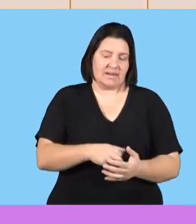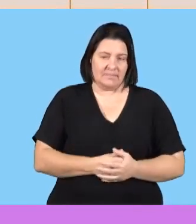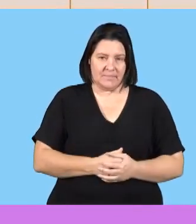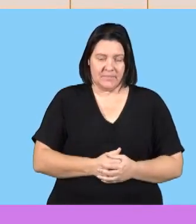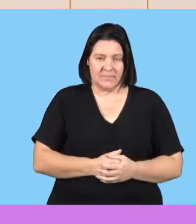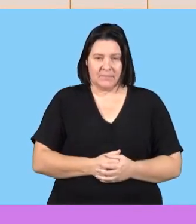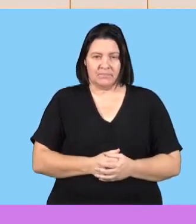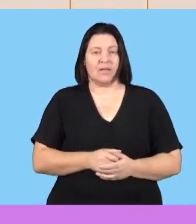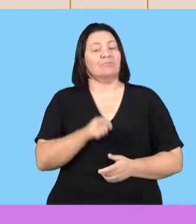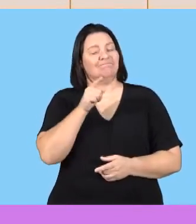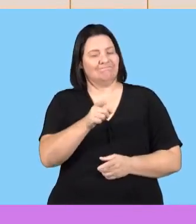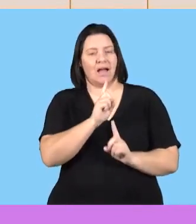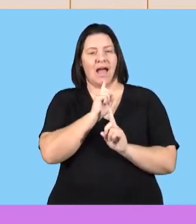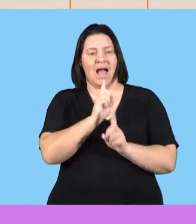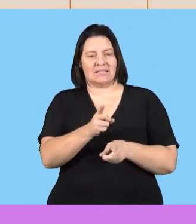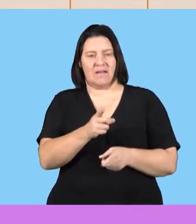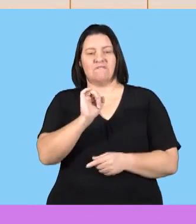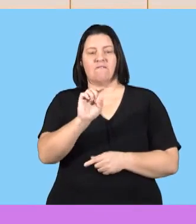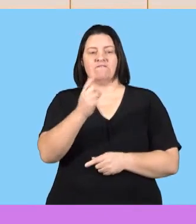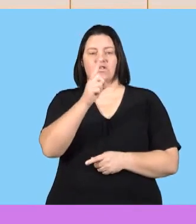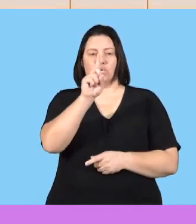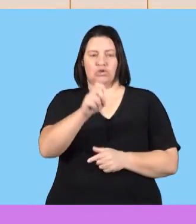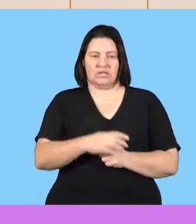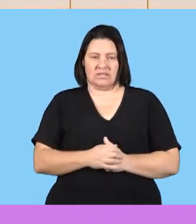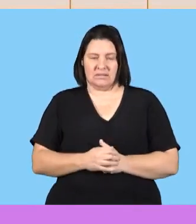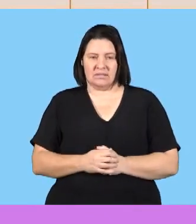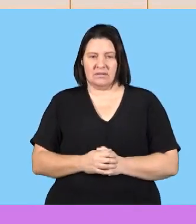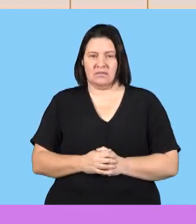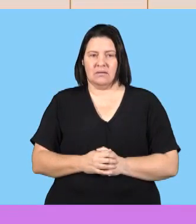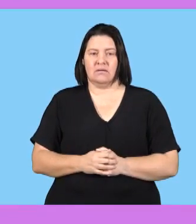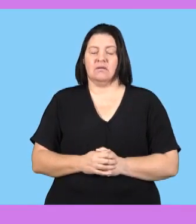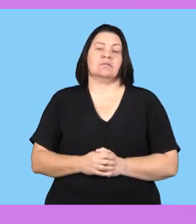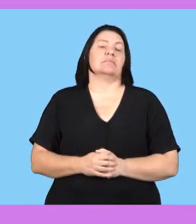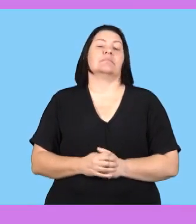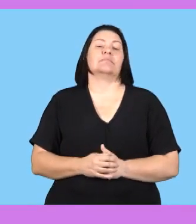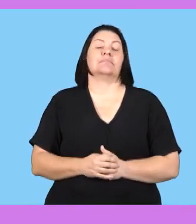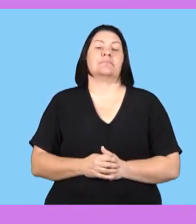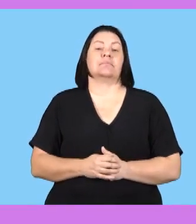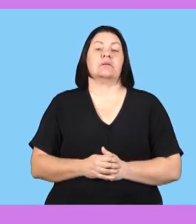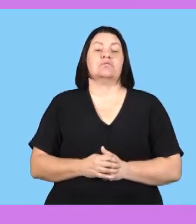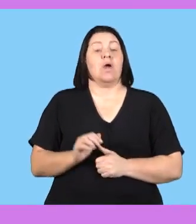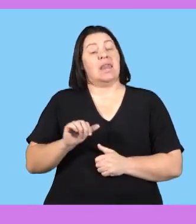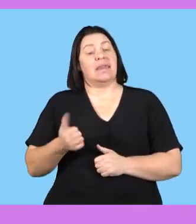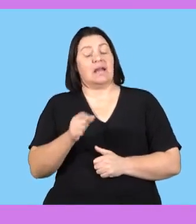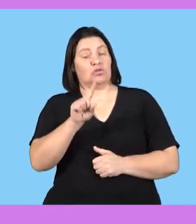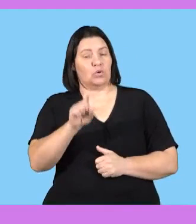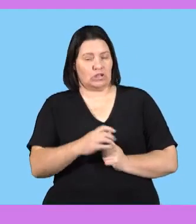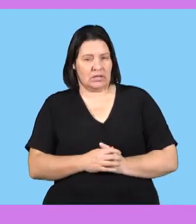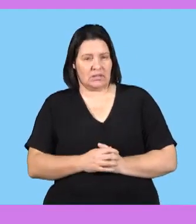6 muffins. That is the answer for the first question. So let us have a look at the next